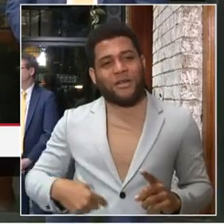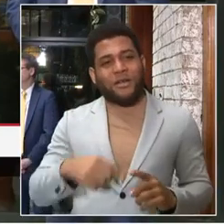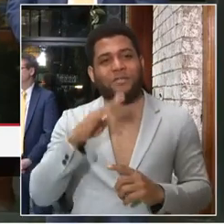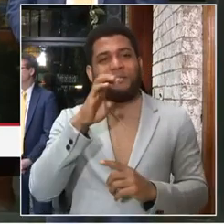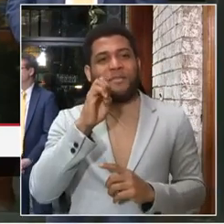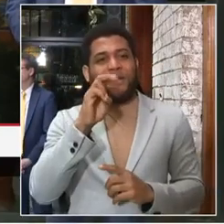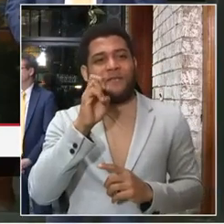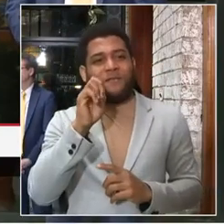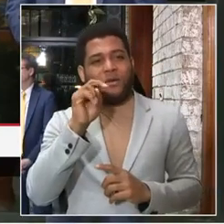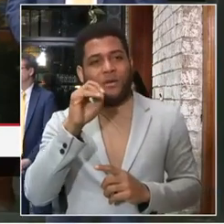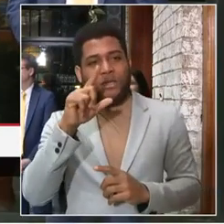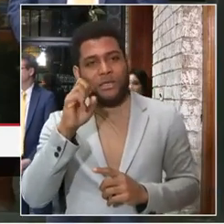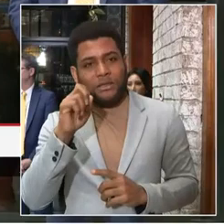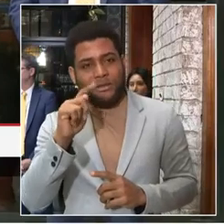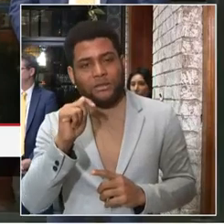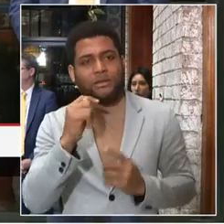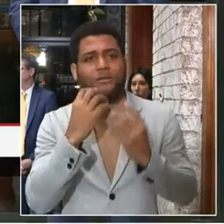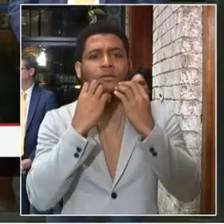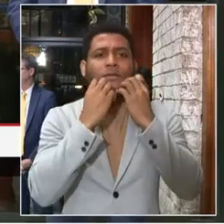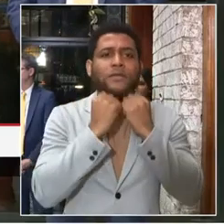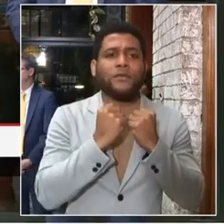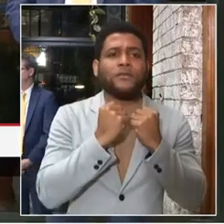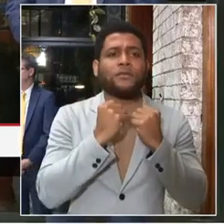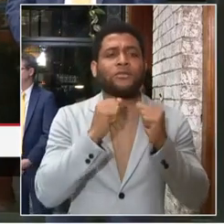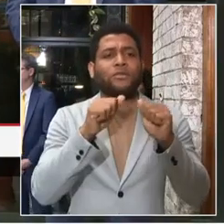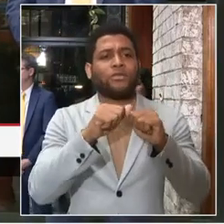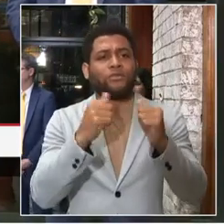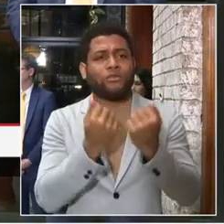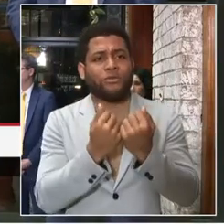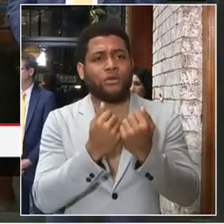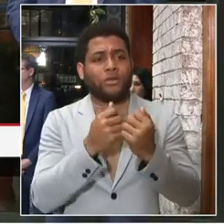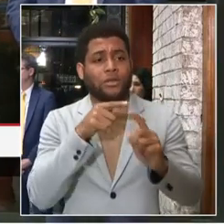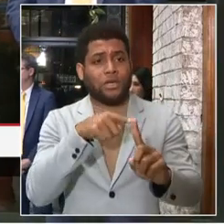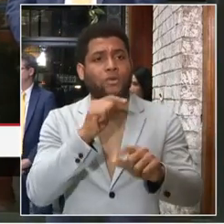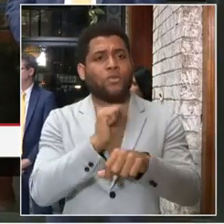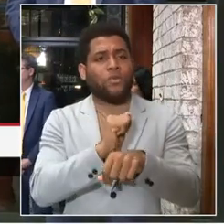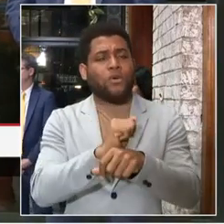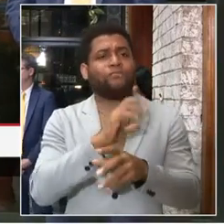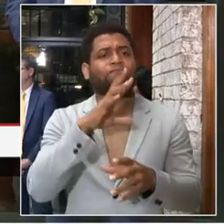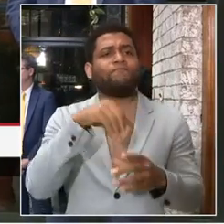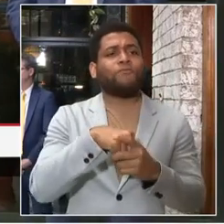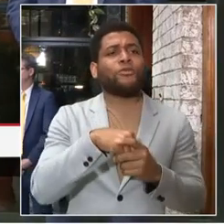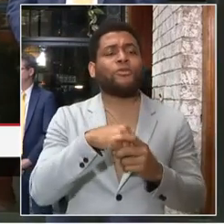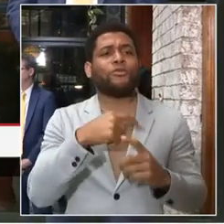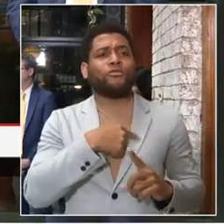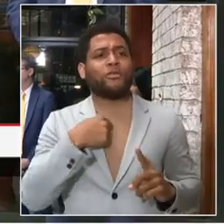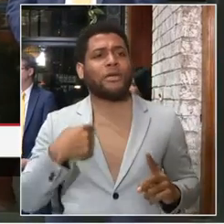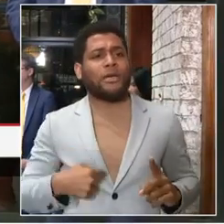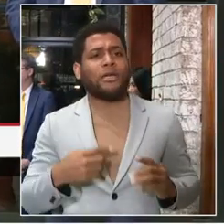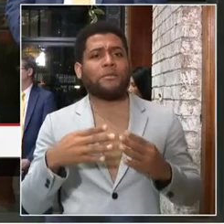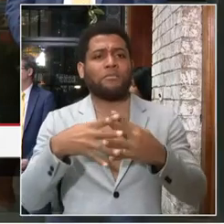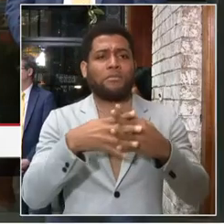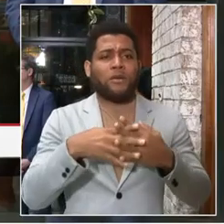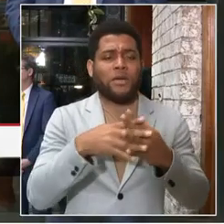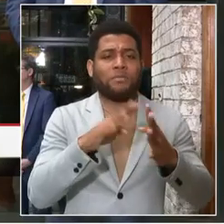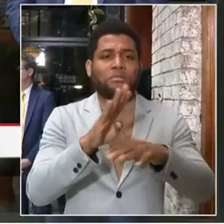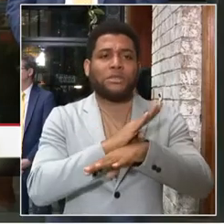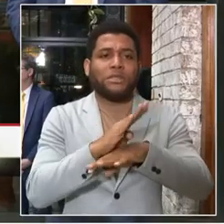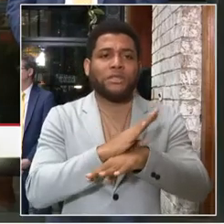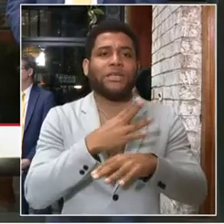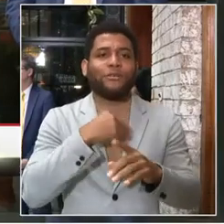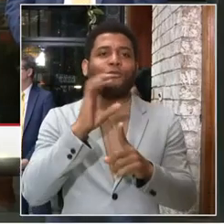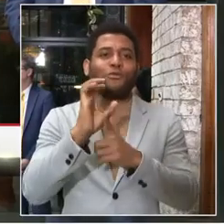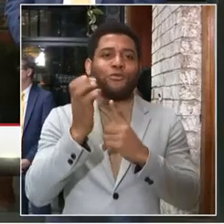decades, including working with Chinese American businesses and cultural